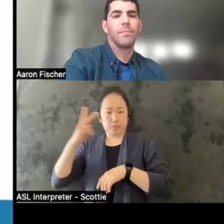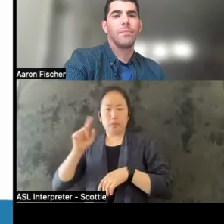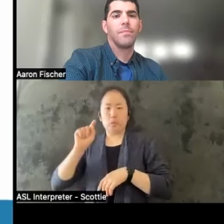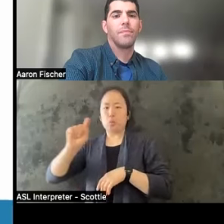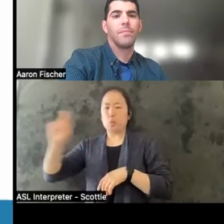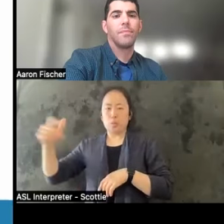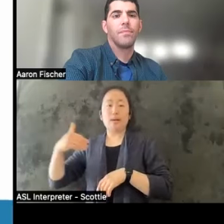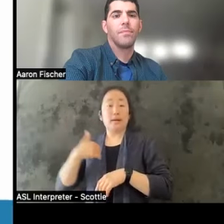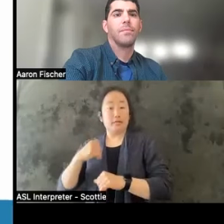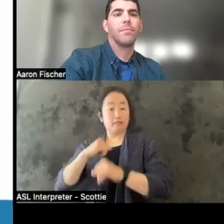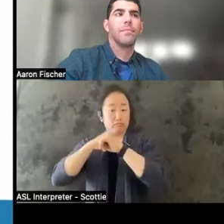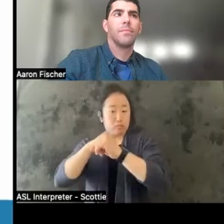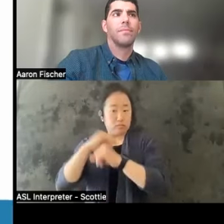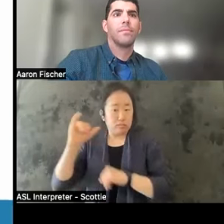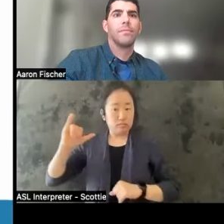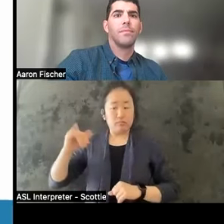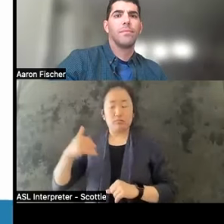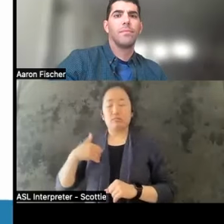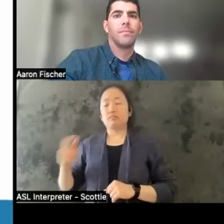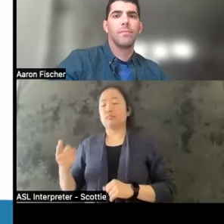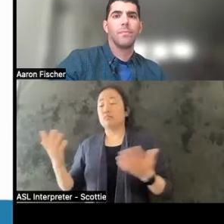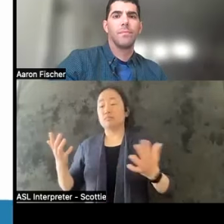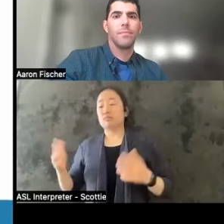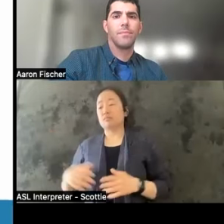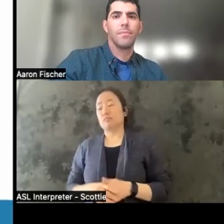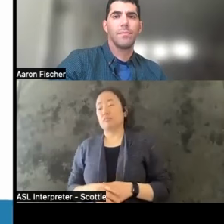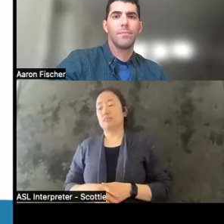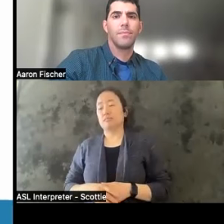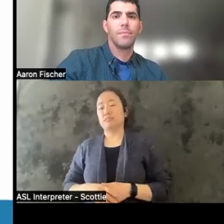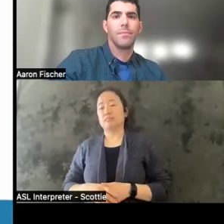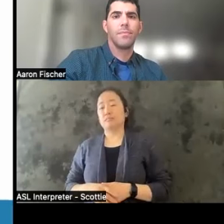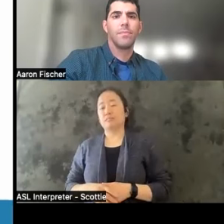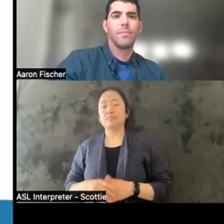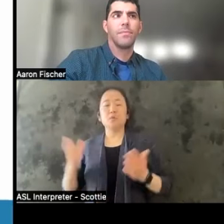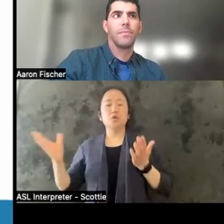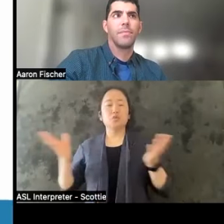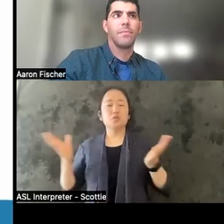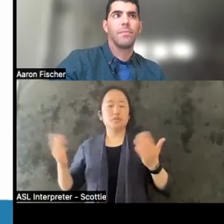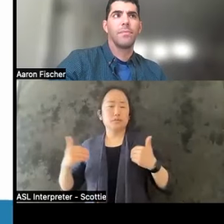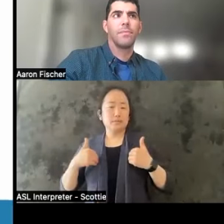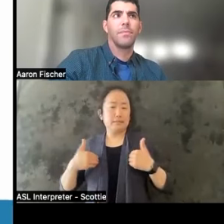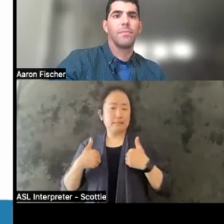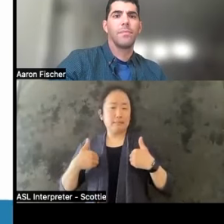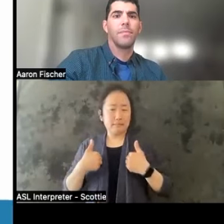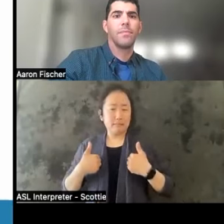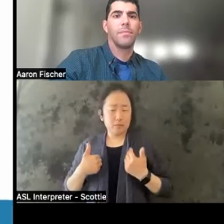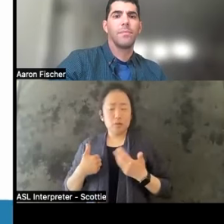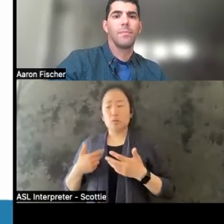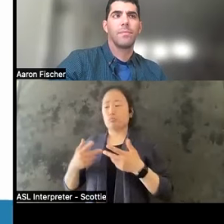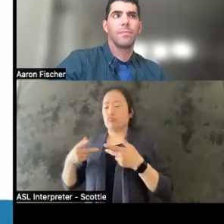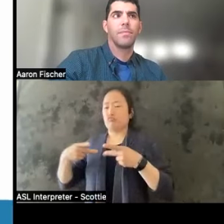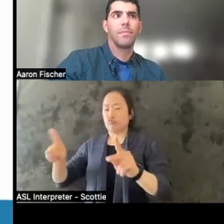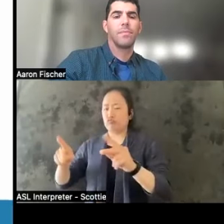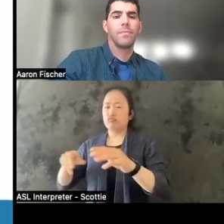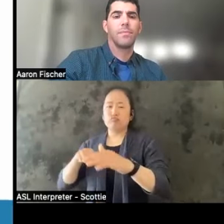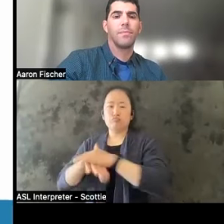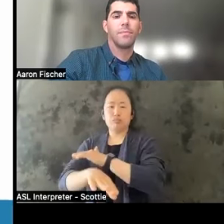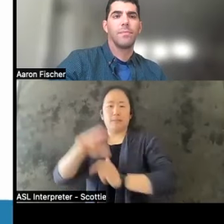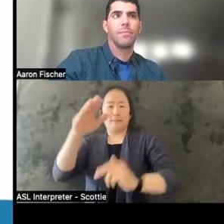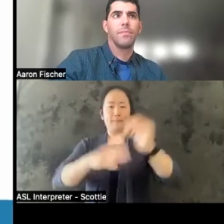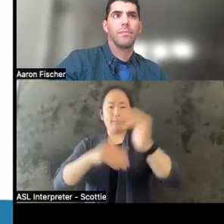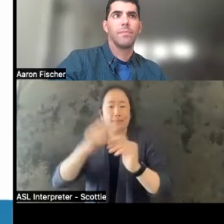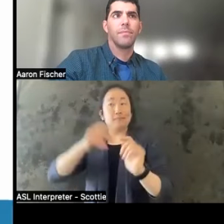in the law is allowing a service animal into a facility, even if there is a